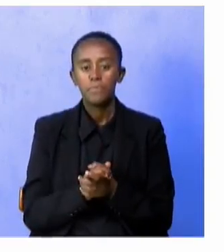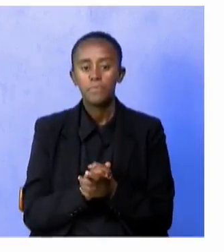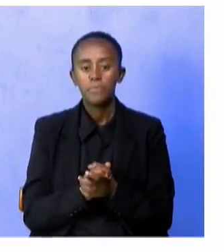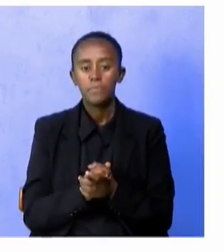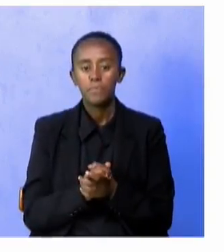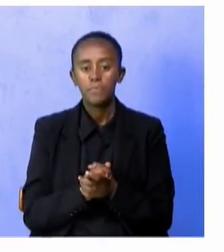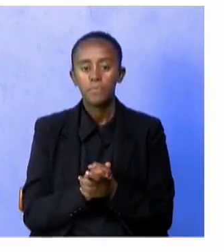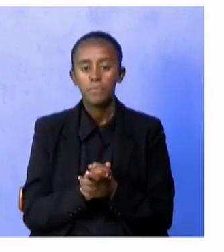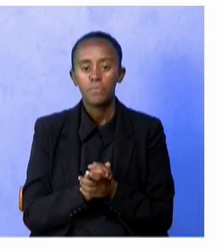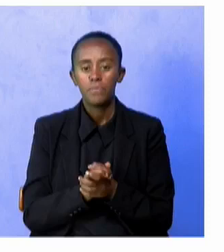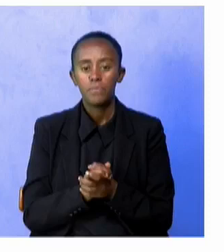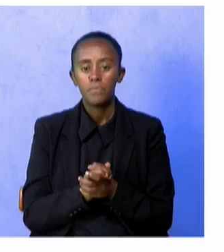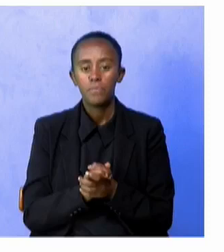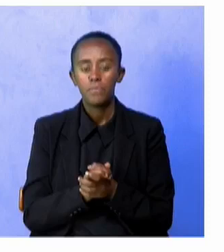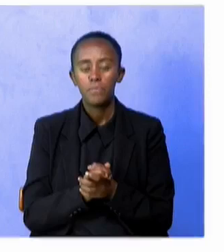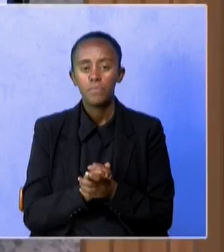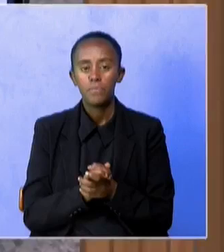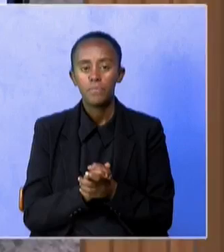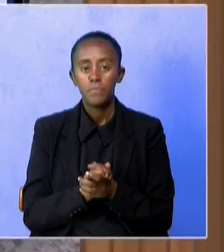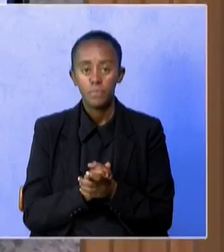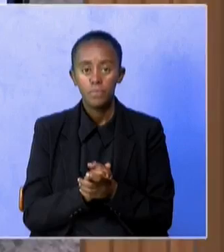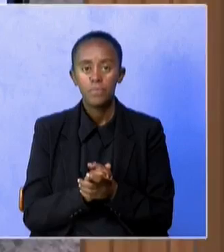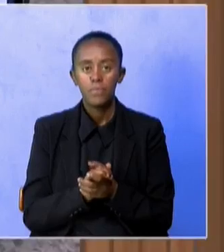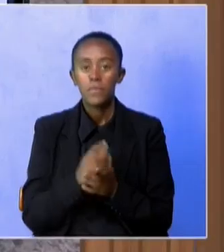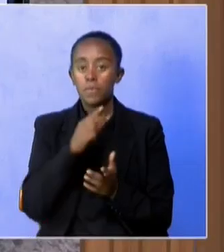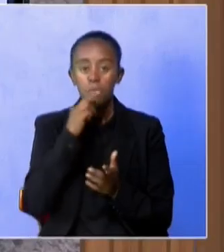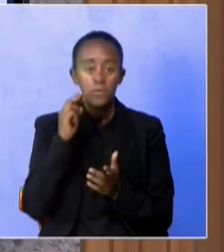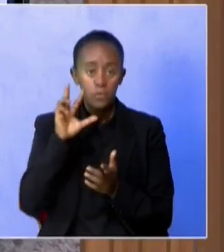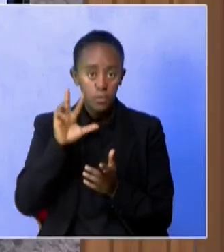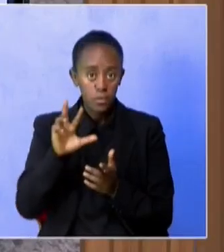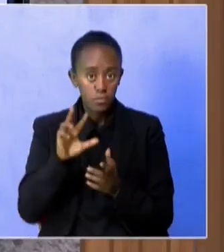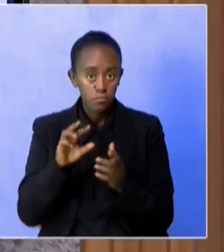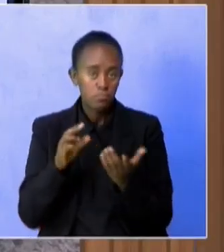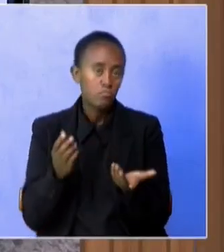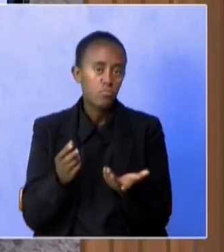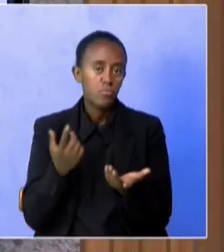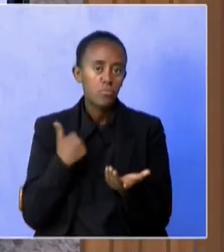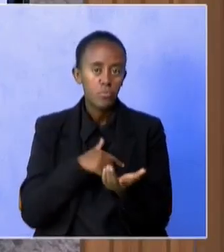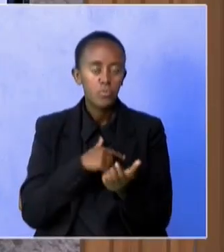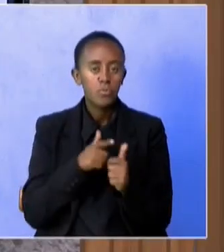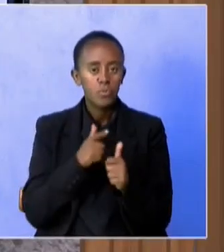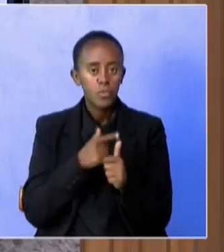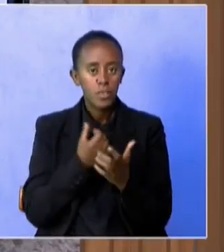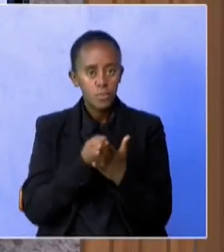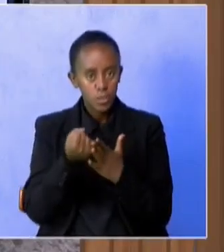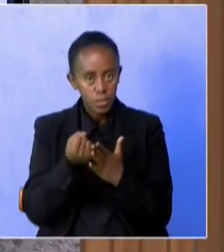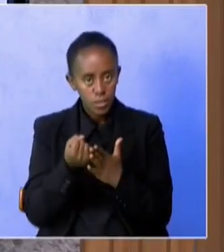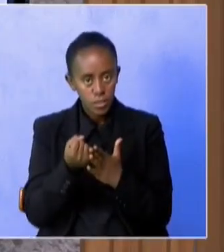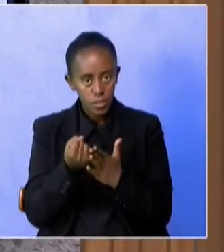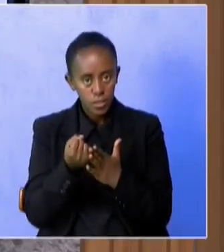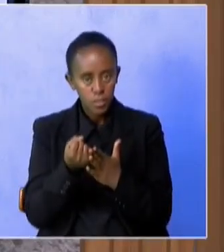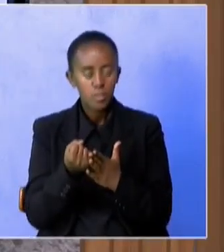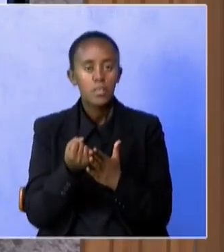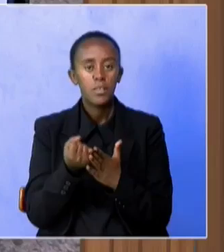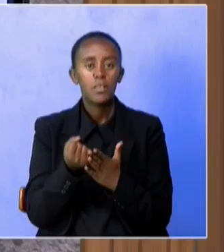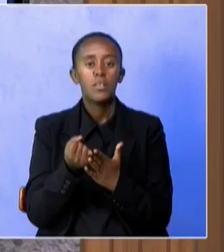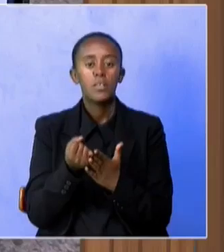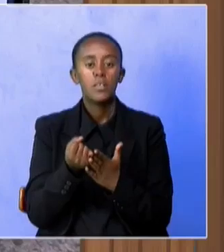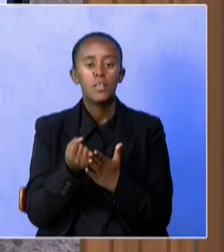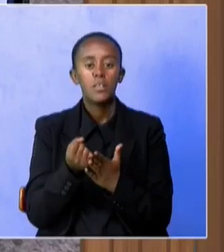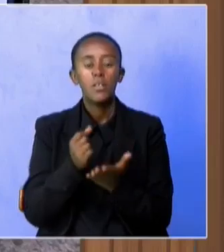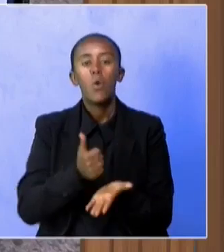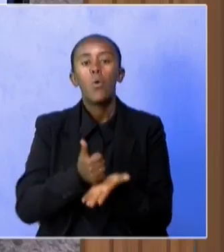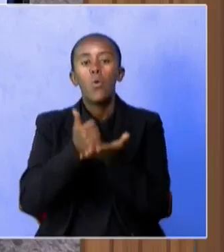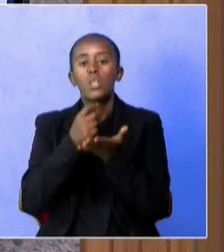Okay? So this is how we form. We have our subject first, and then we have our auxiliary verbs,